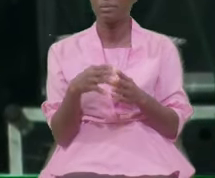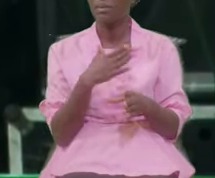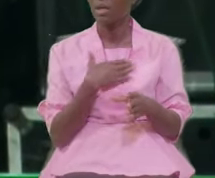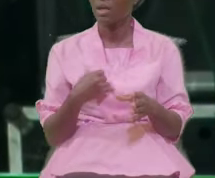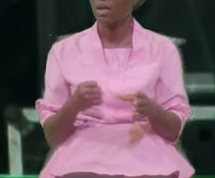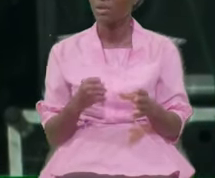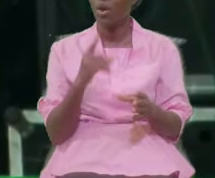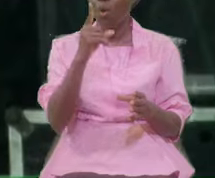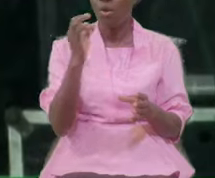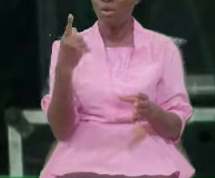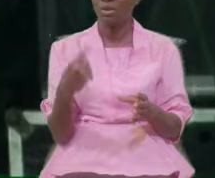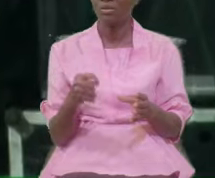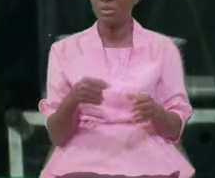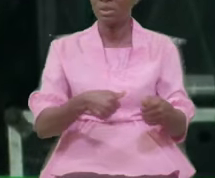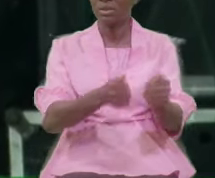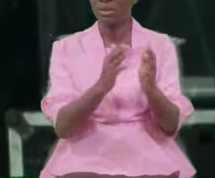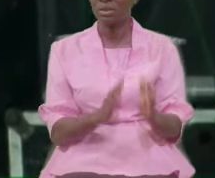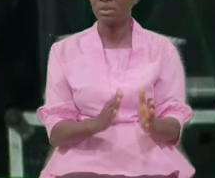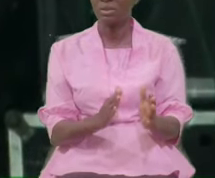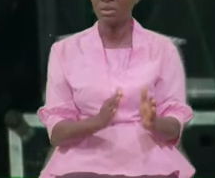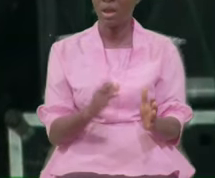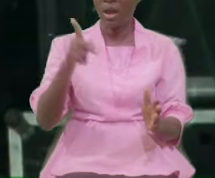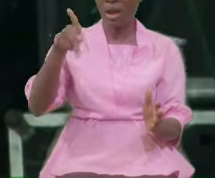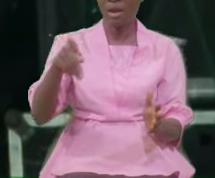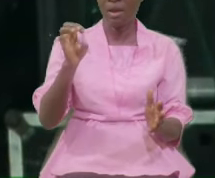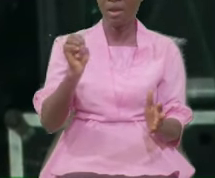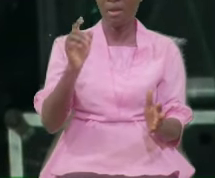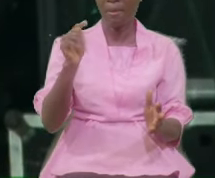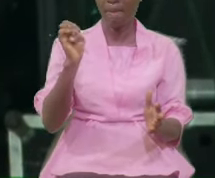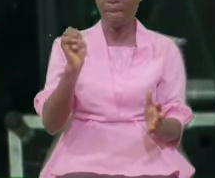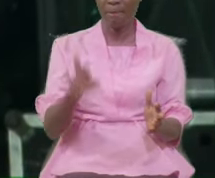Disciples Peter chopped off the ear